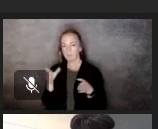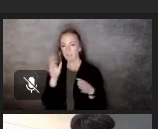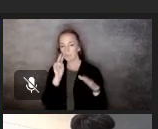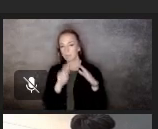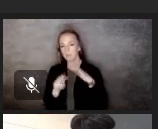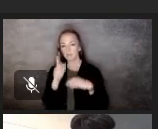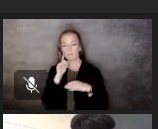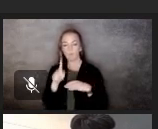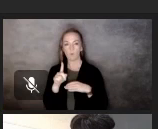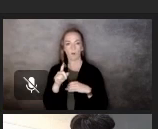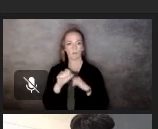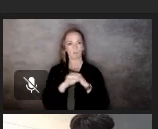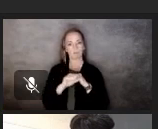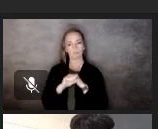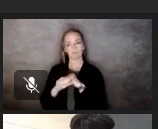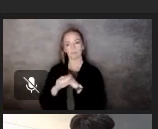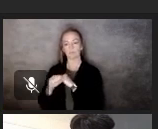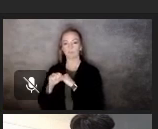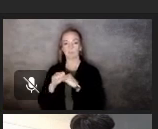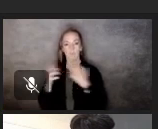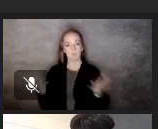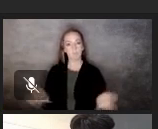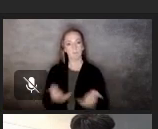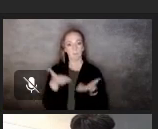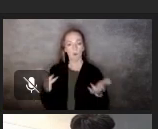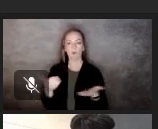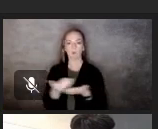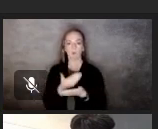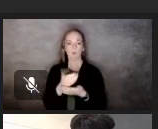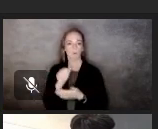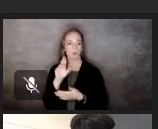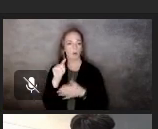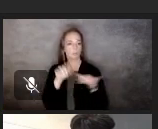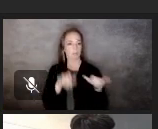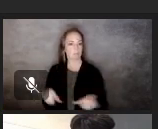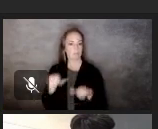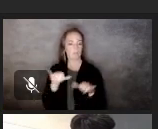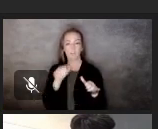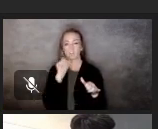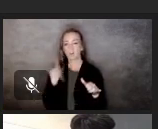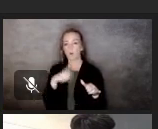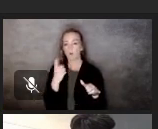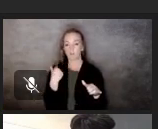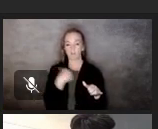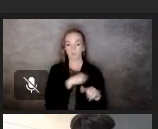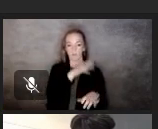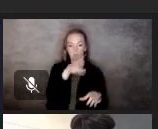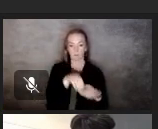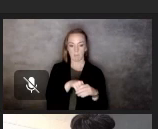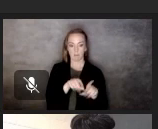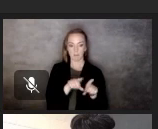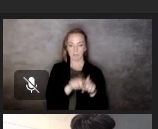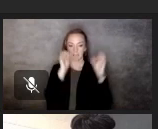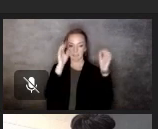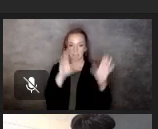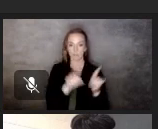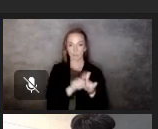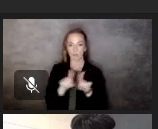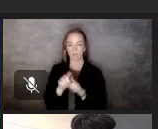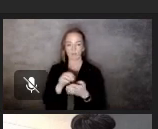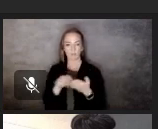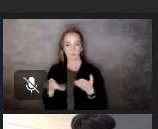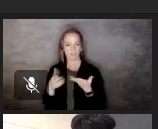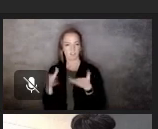that out and sort of promote new art standards so that not only are we engaged as educators, but also students and the public